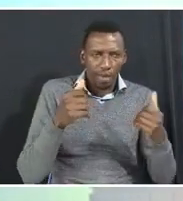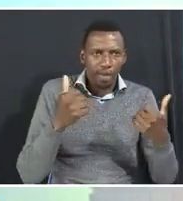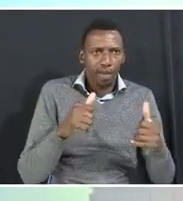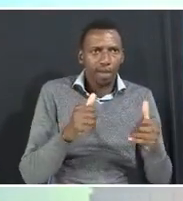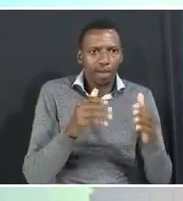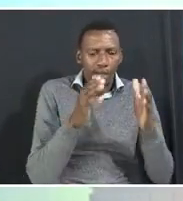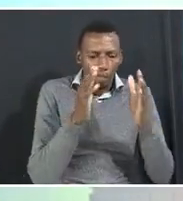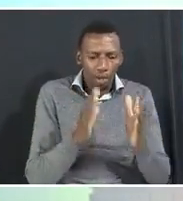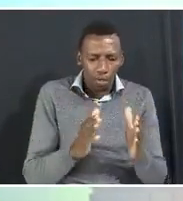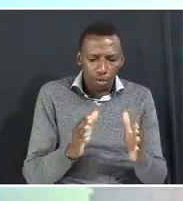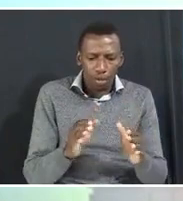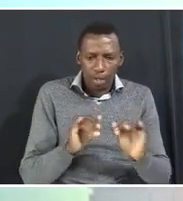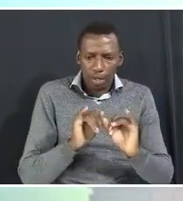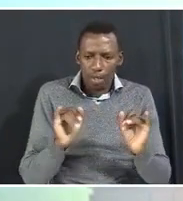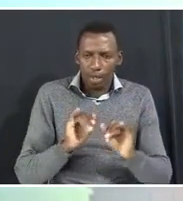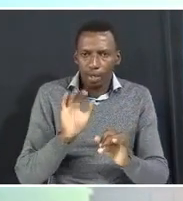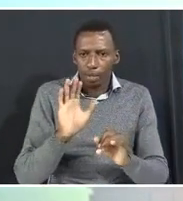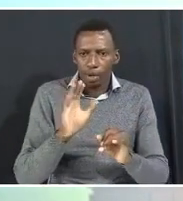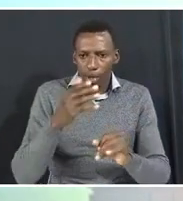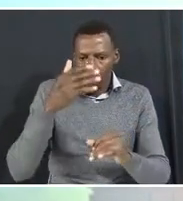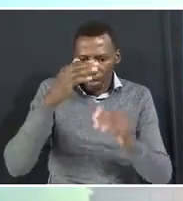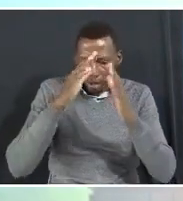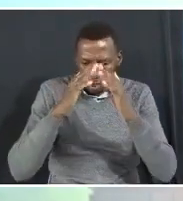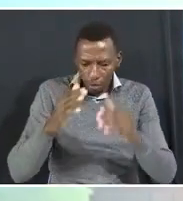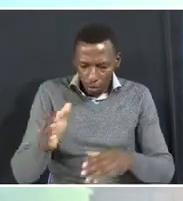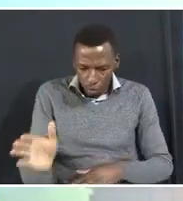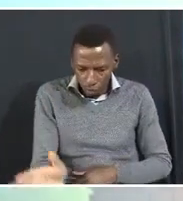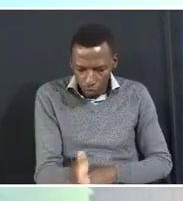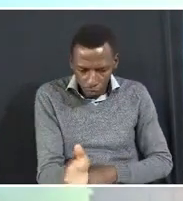of your house, the whole world will be clean.